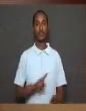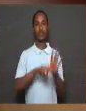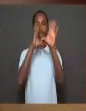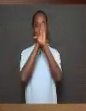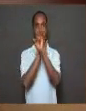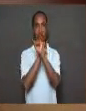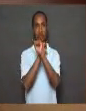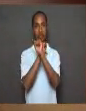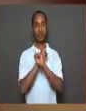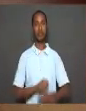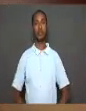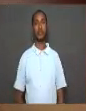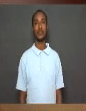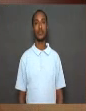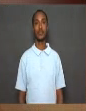Time's up!